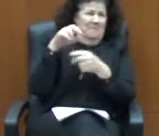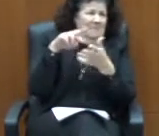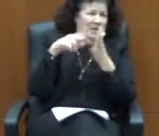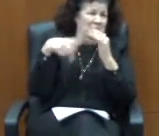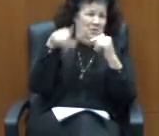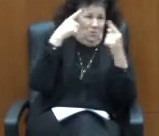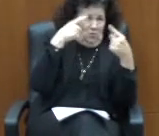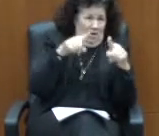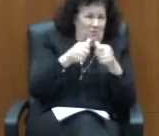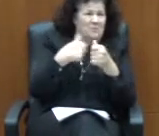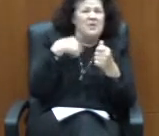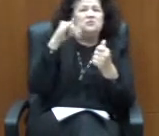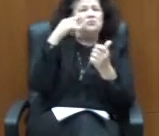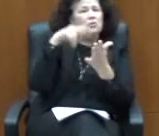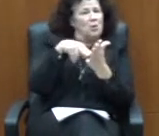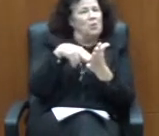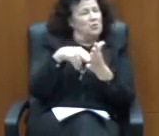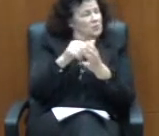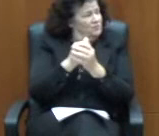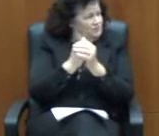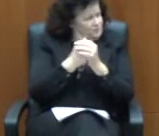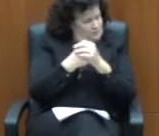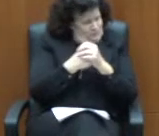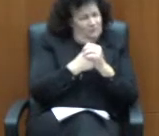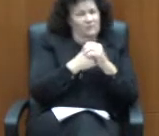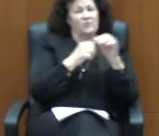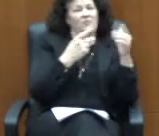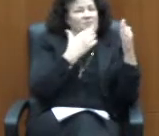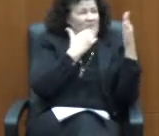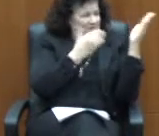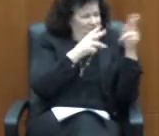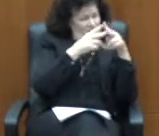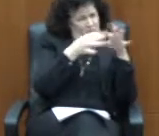that's right, just take a look. Thank you, Mr. Rock, very informative.